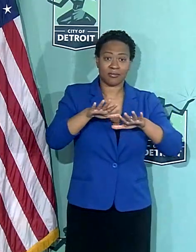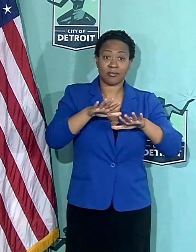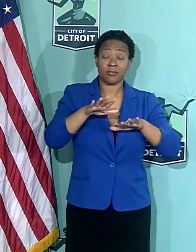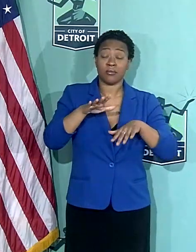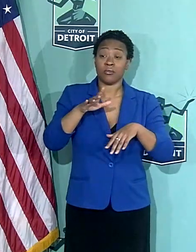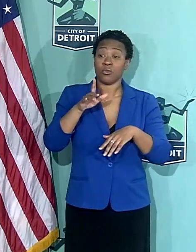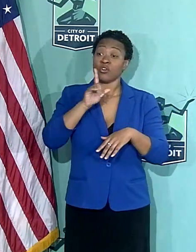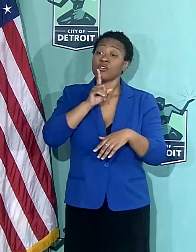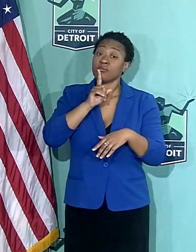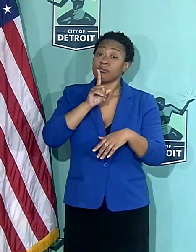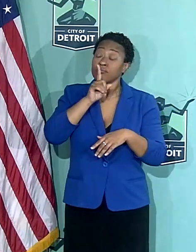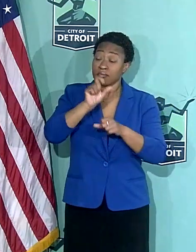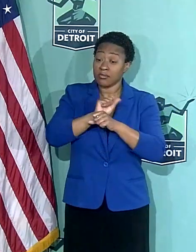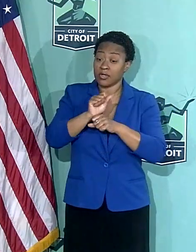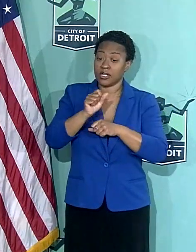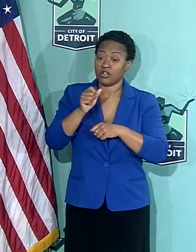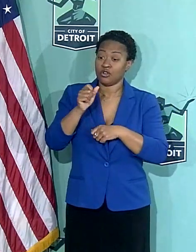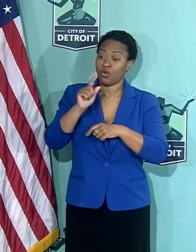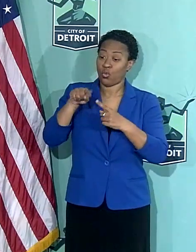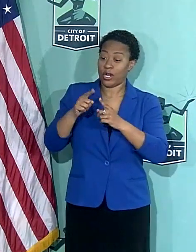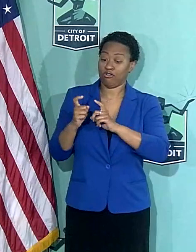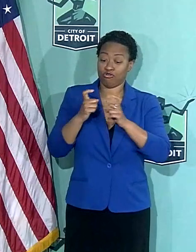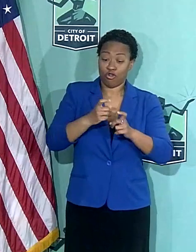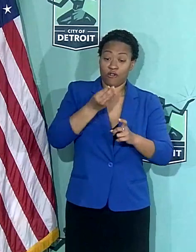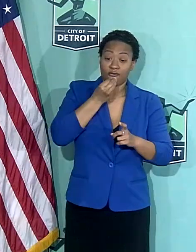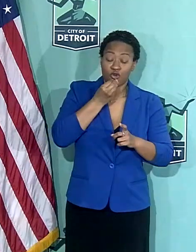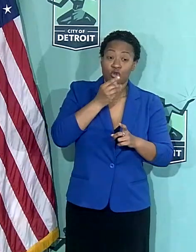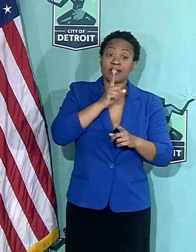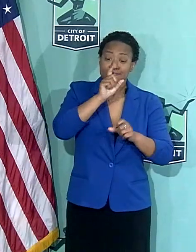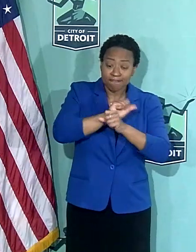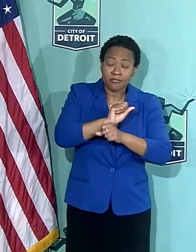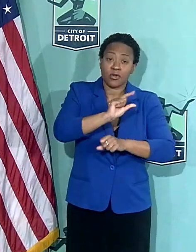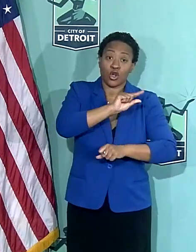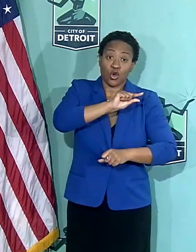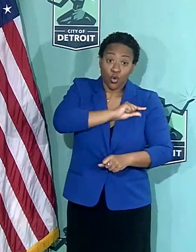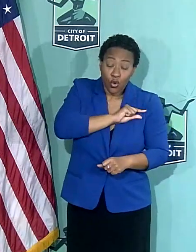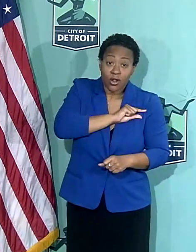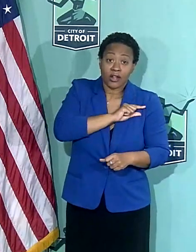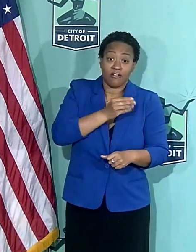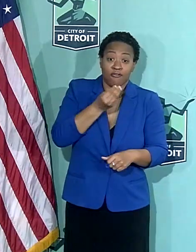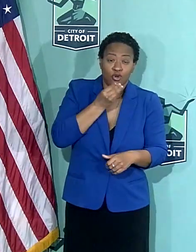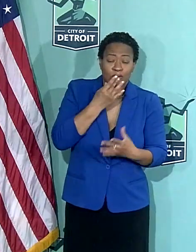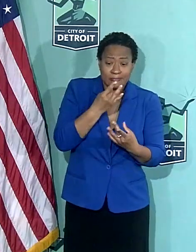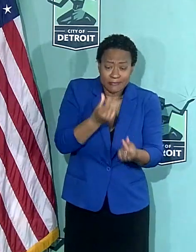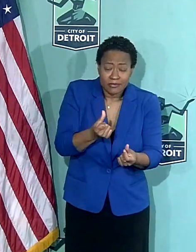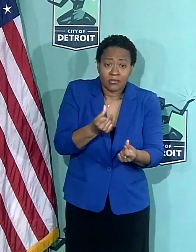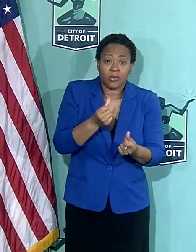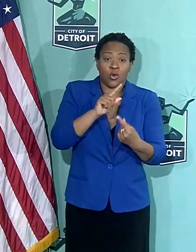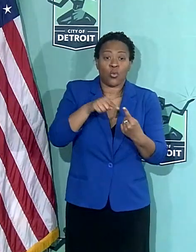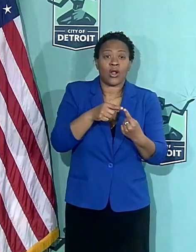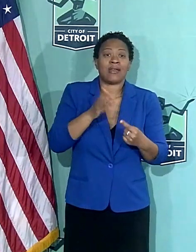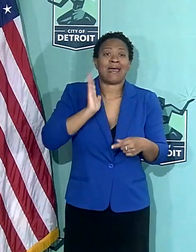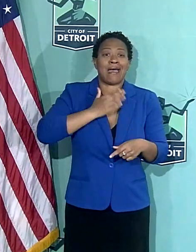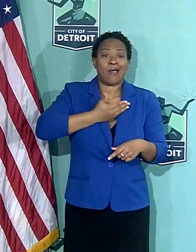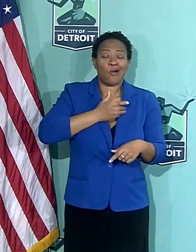food here, and having our lieutenants deliver them to us was greatly appreciated. It